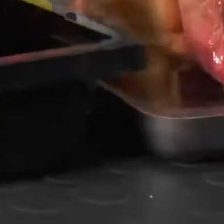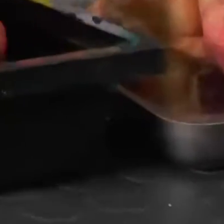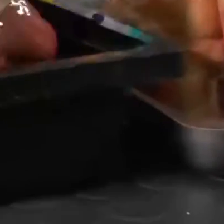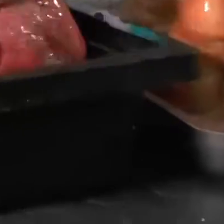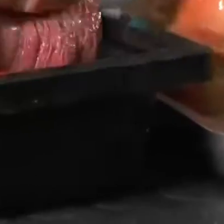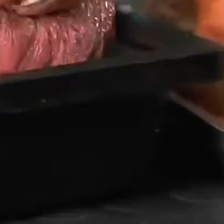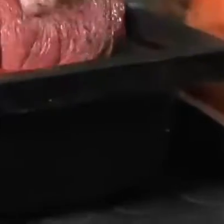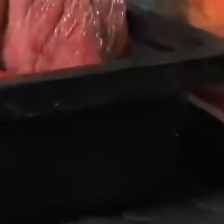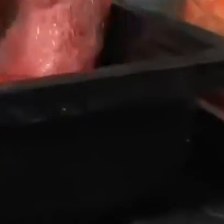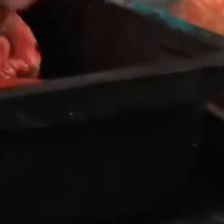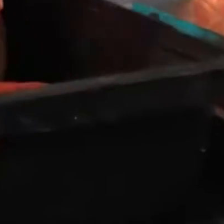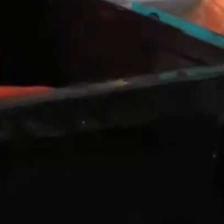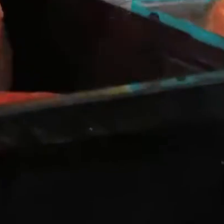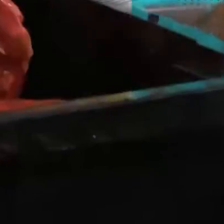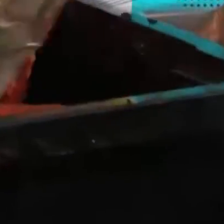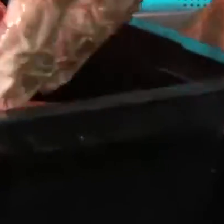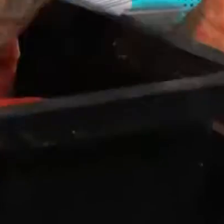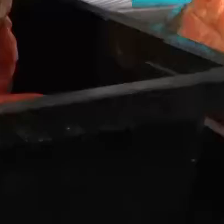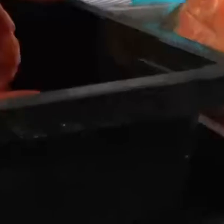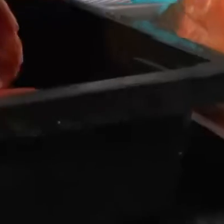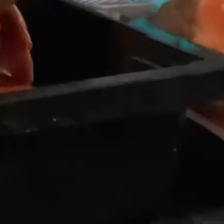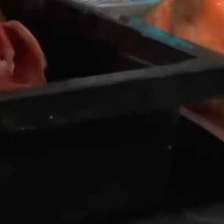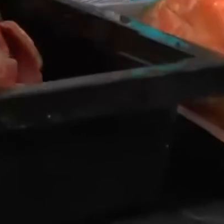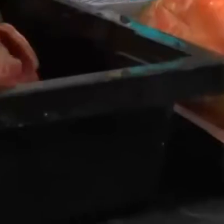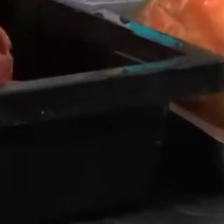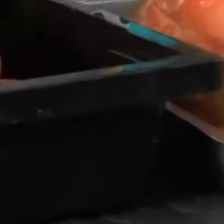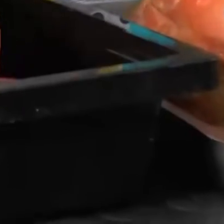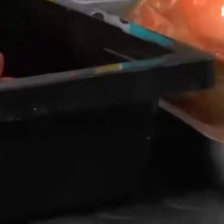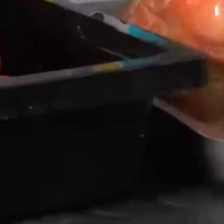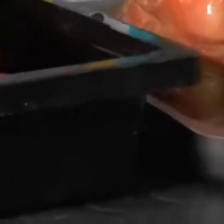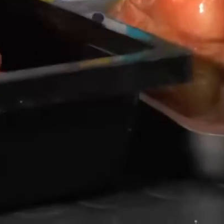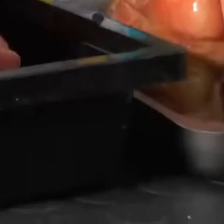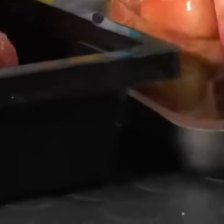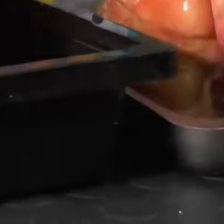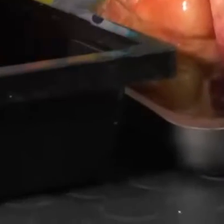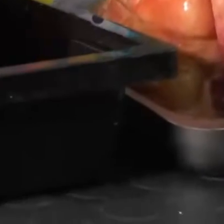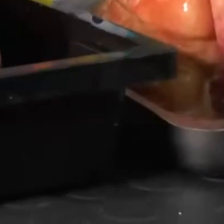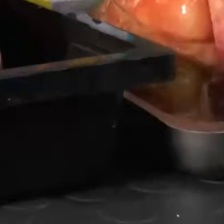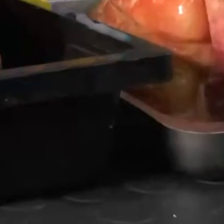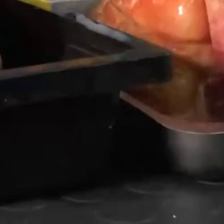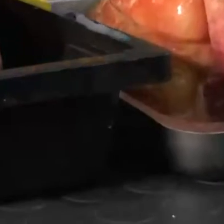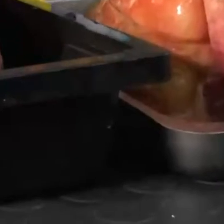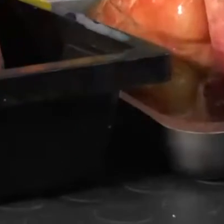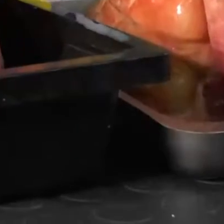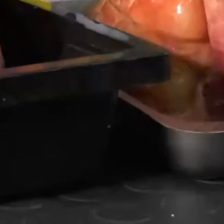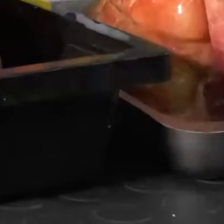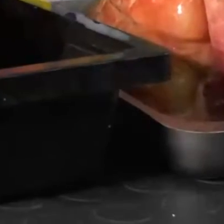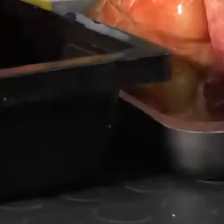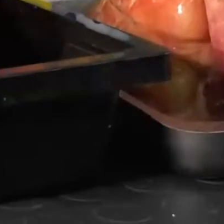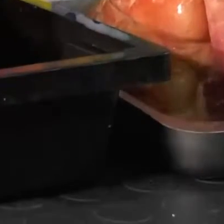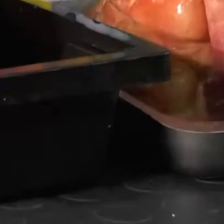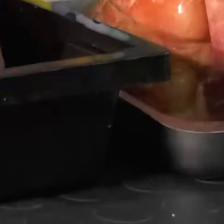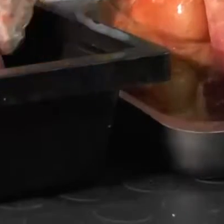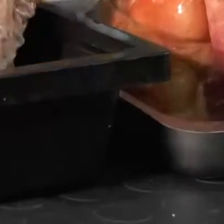on the lungs whatsoever. We can't have fat on the lungs, because what happens if we have fat on the lungs? Then we're going to stop the air from coming